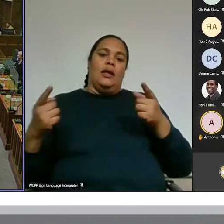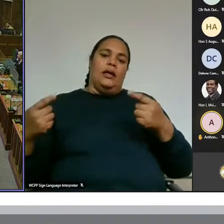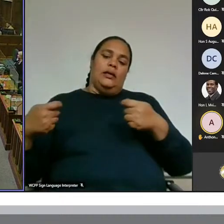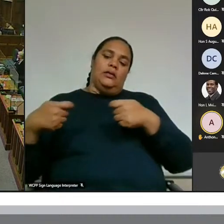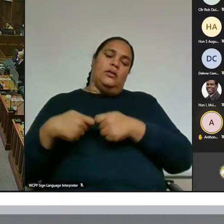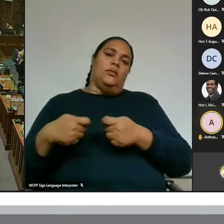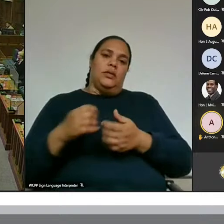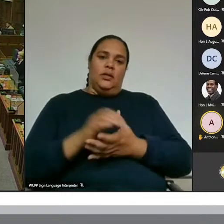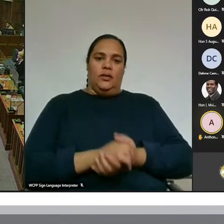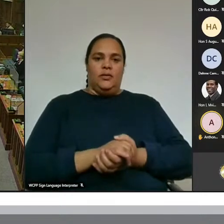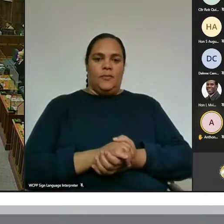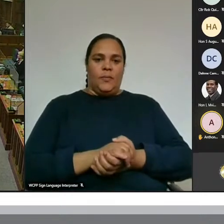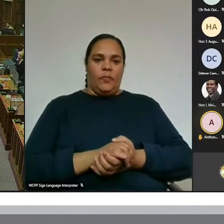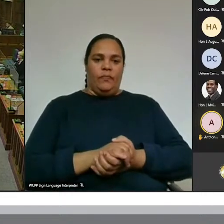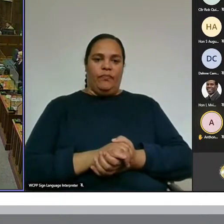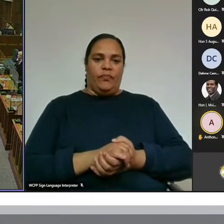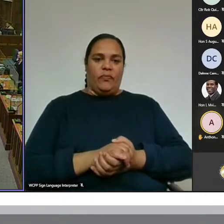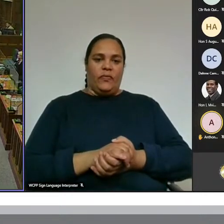subsidized.